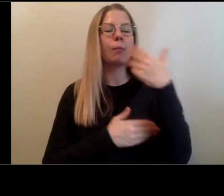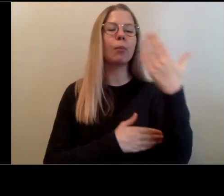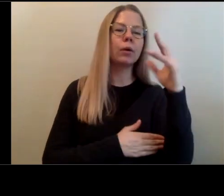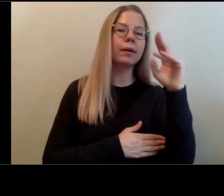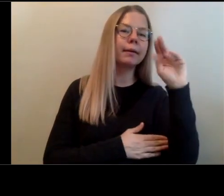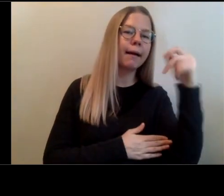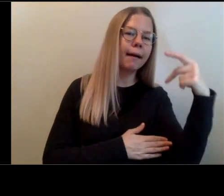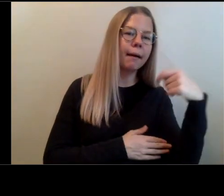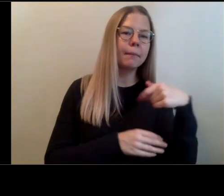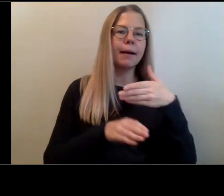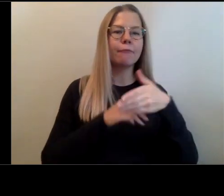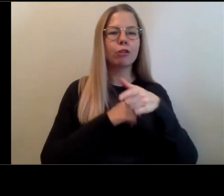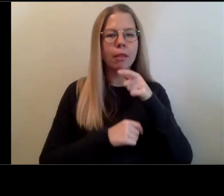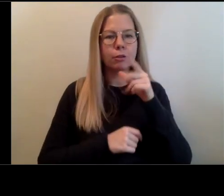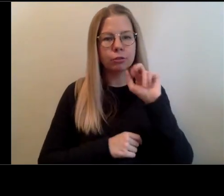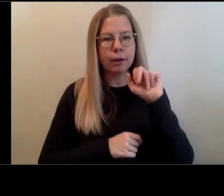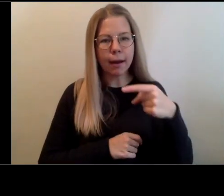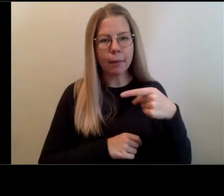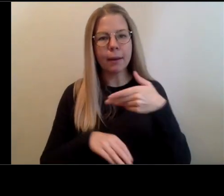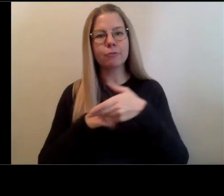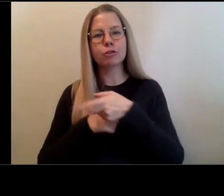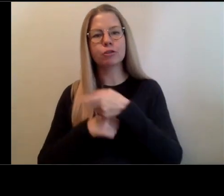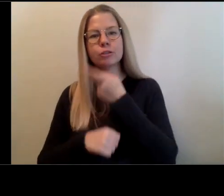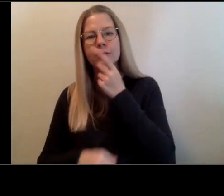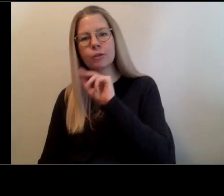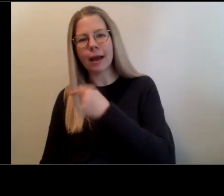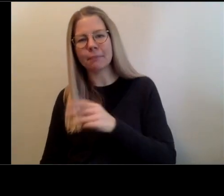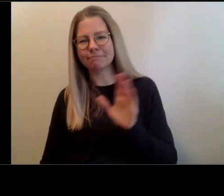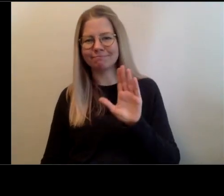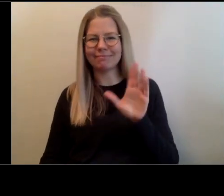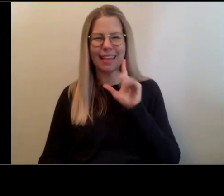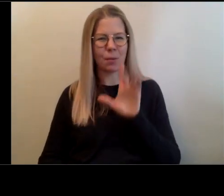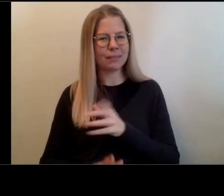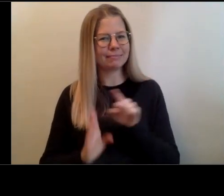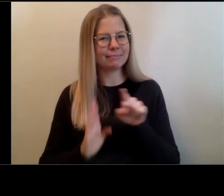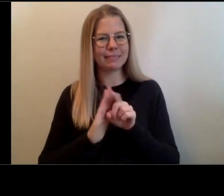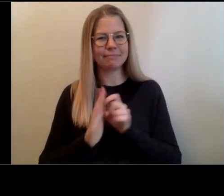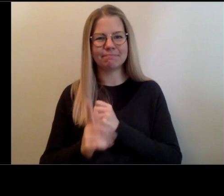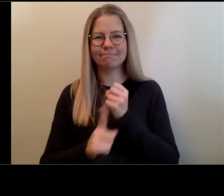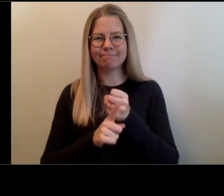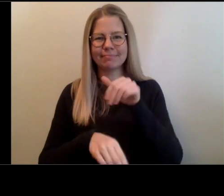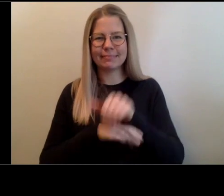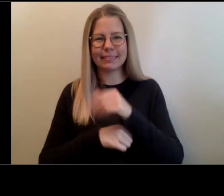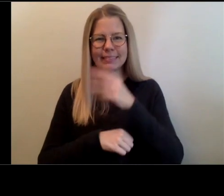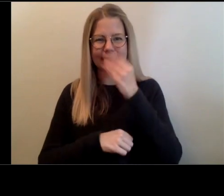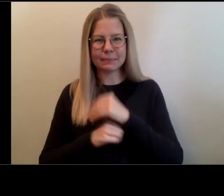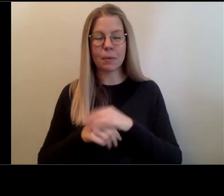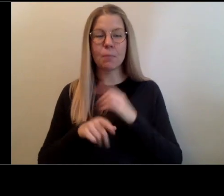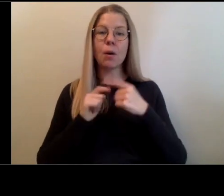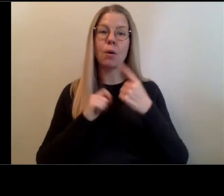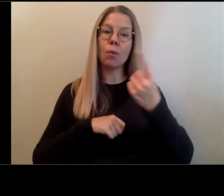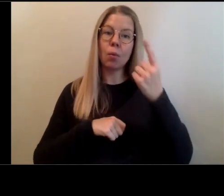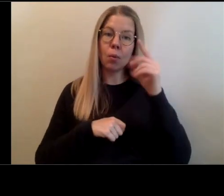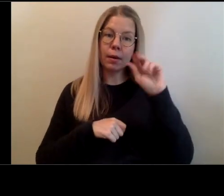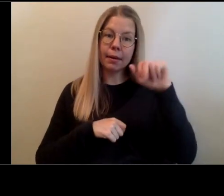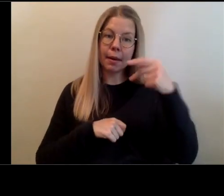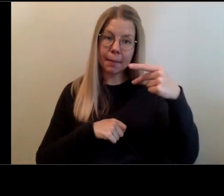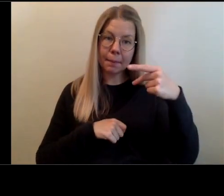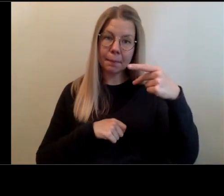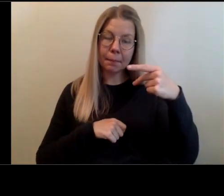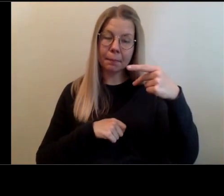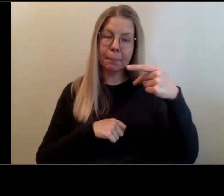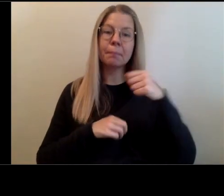an after dinner nap. Those would definitely take away from your nighttime sleep. So a single nap properly timed of the right